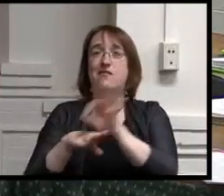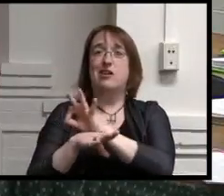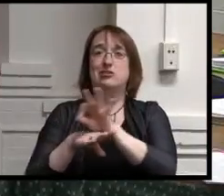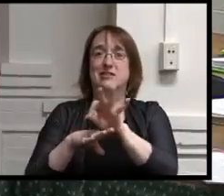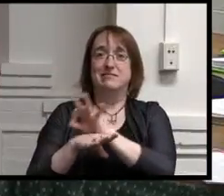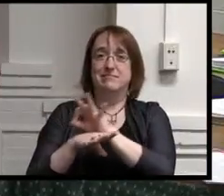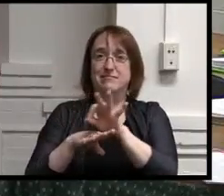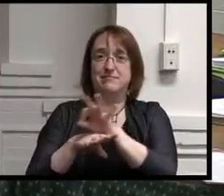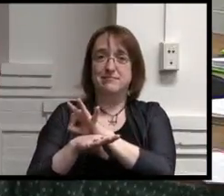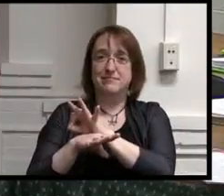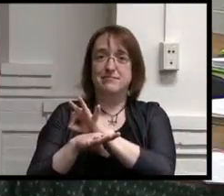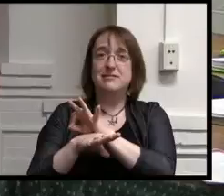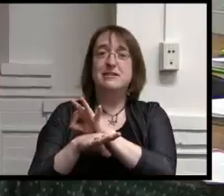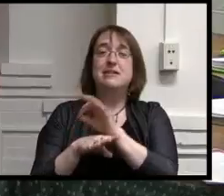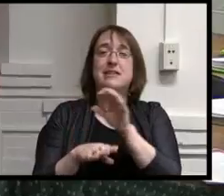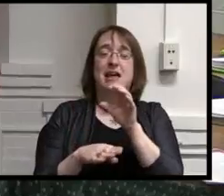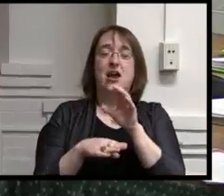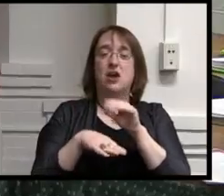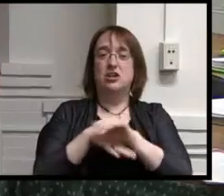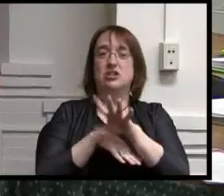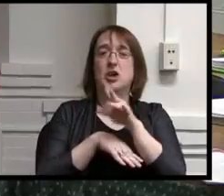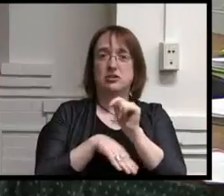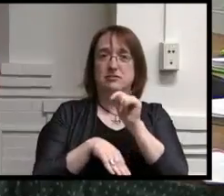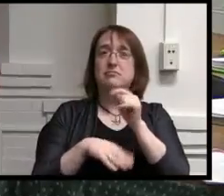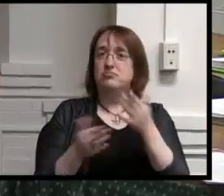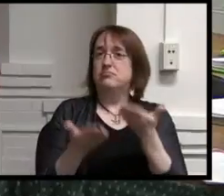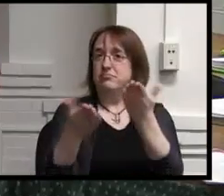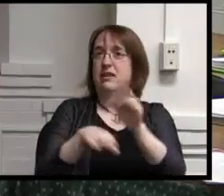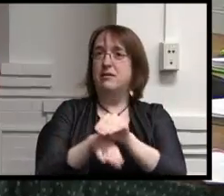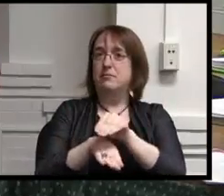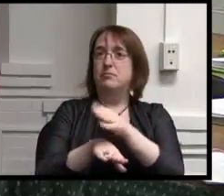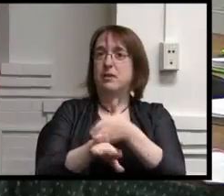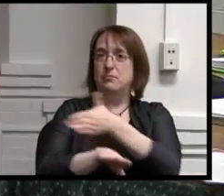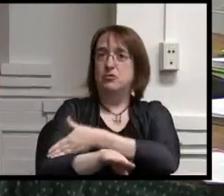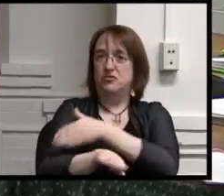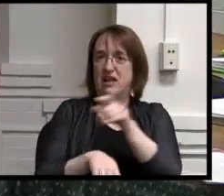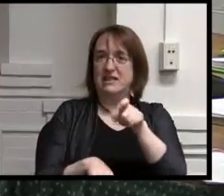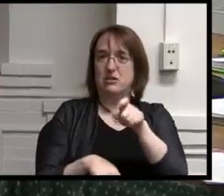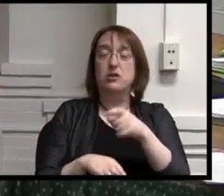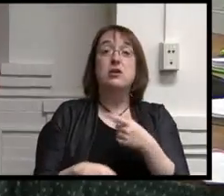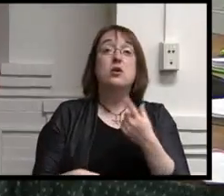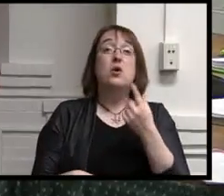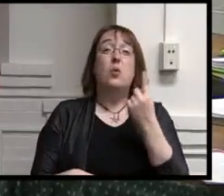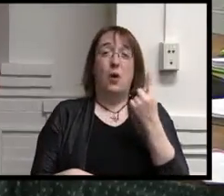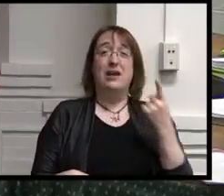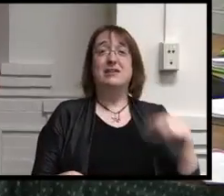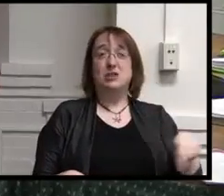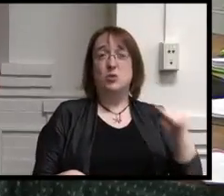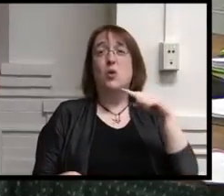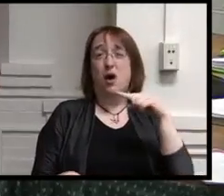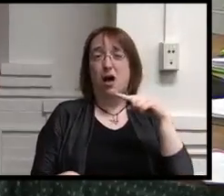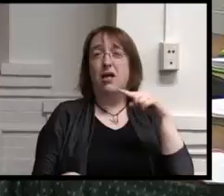functionality that the consultant recommends be improved, beginning with one that I know you all